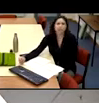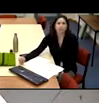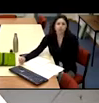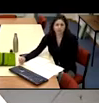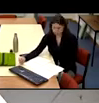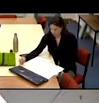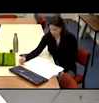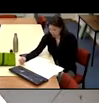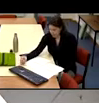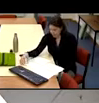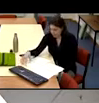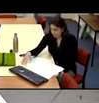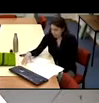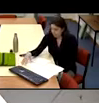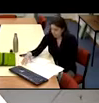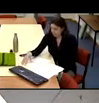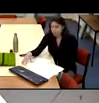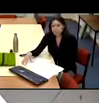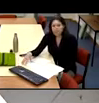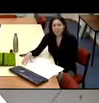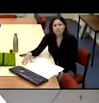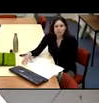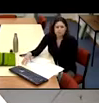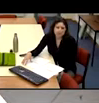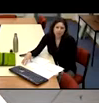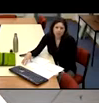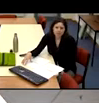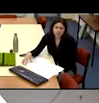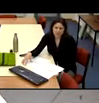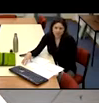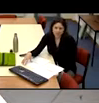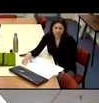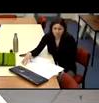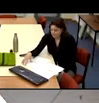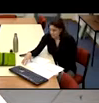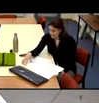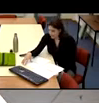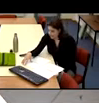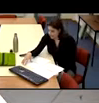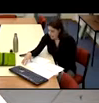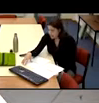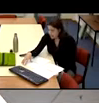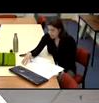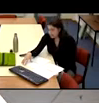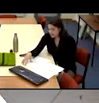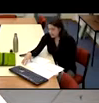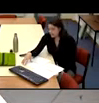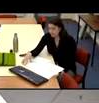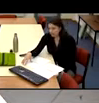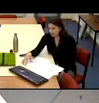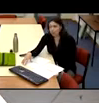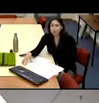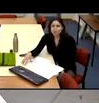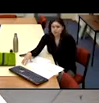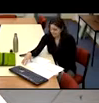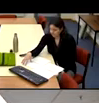refugees were predominantly portrayed as vulnerable victims. But what I found most interesting, I guess, is that what was missing